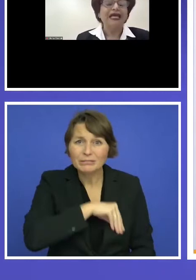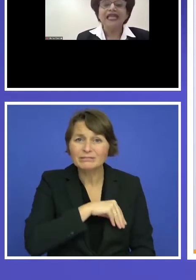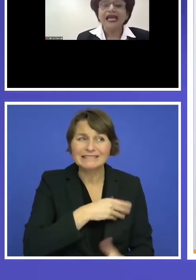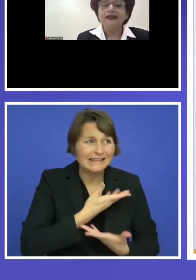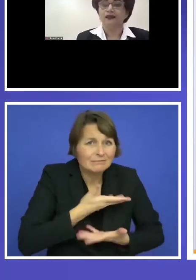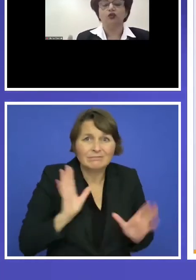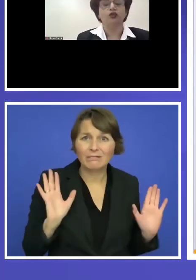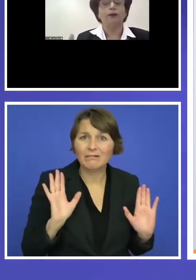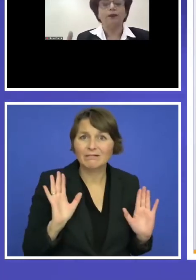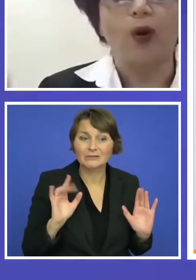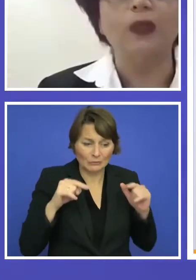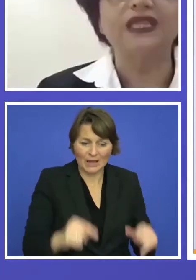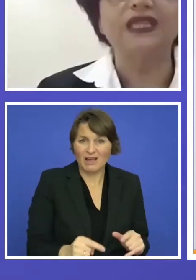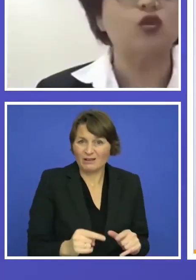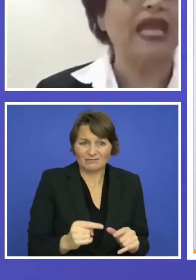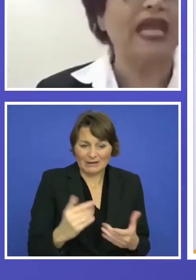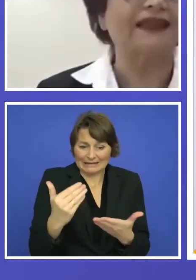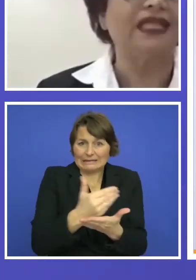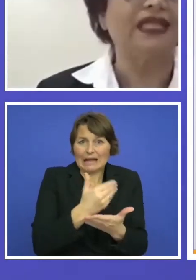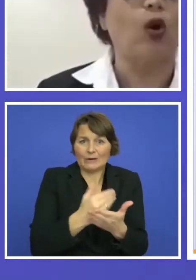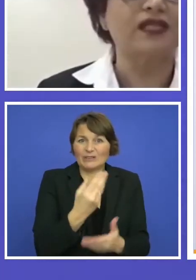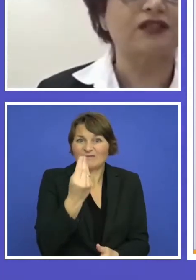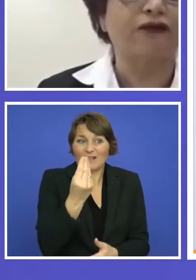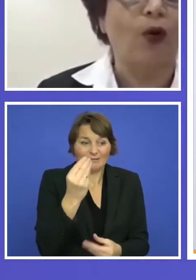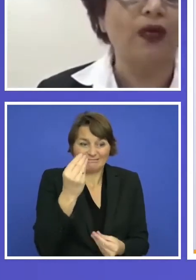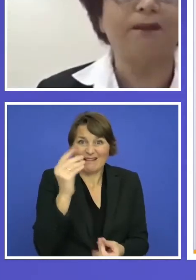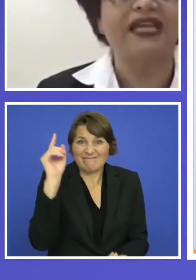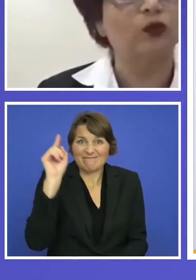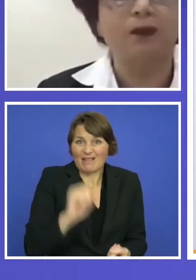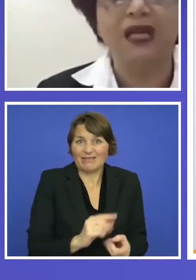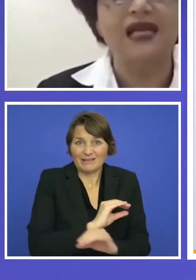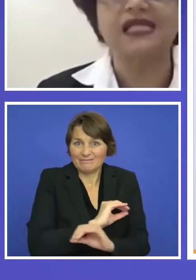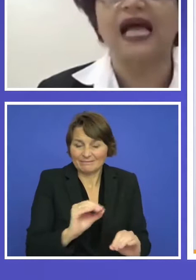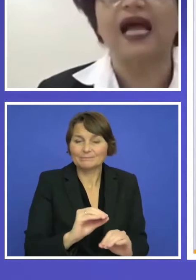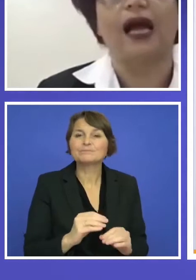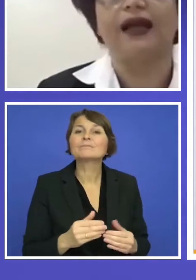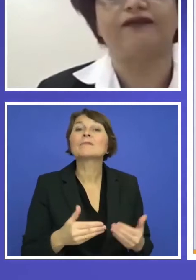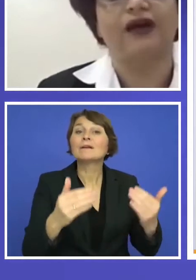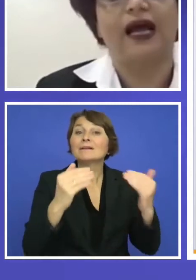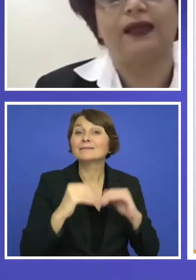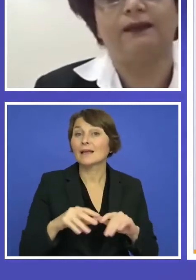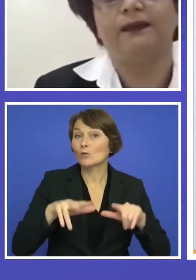value. Then to top all this, we had the August 4 Beirut blast.